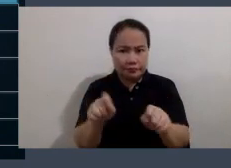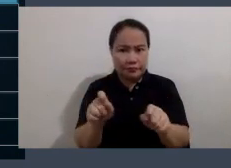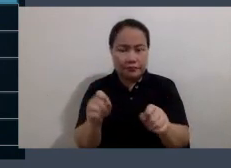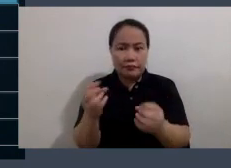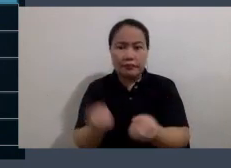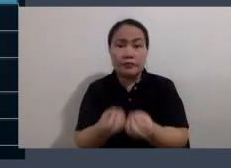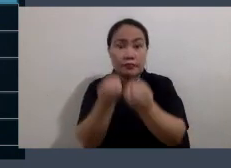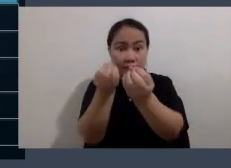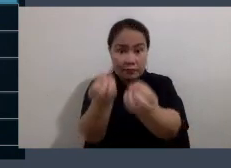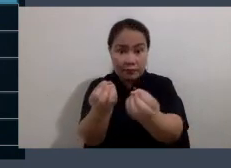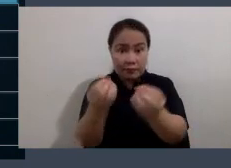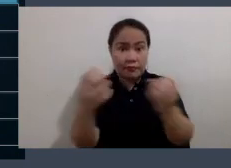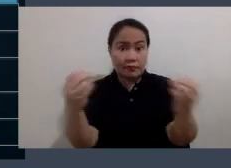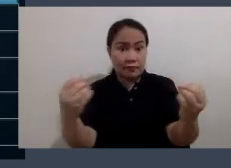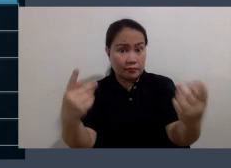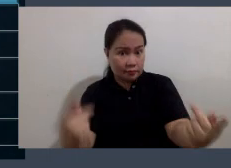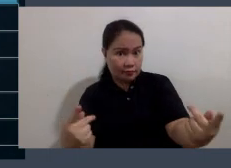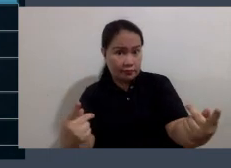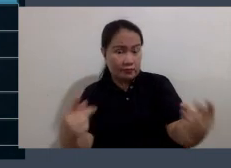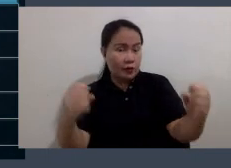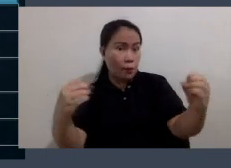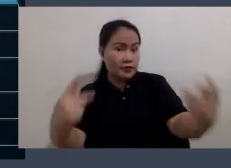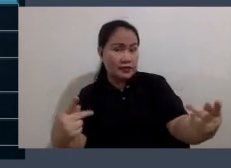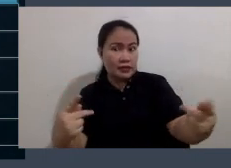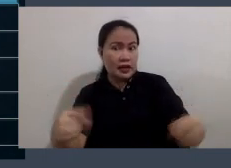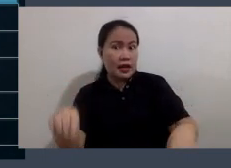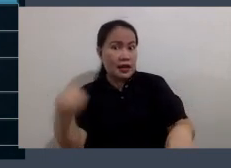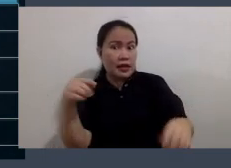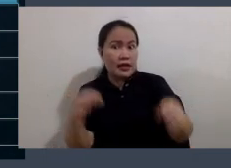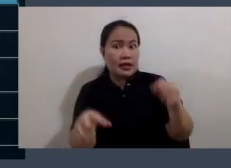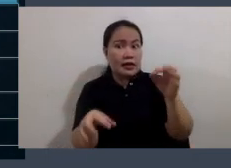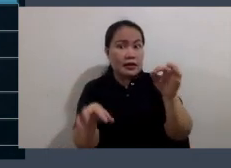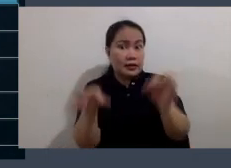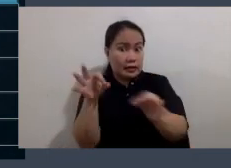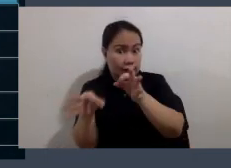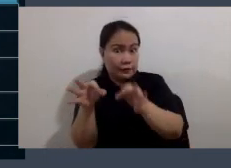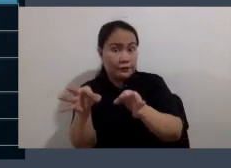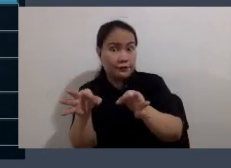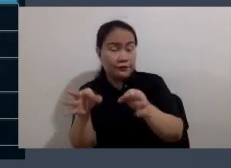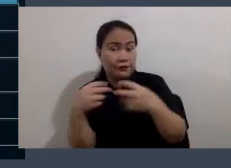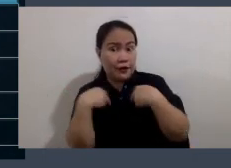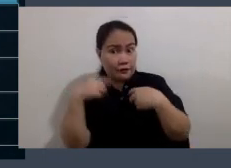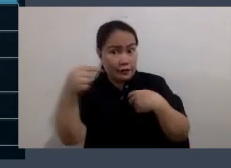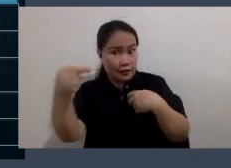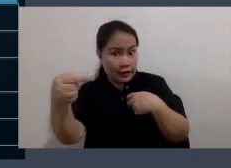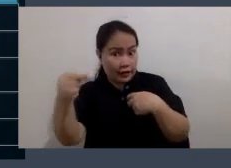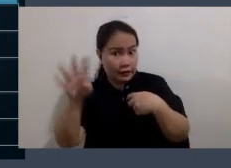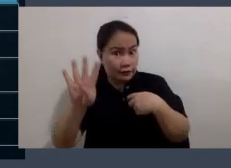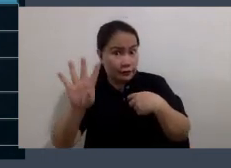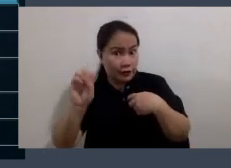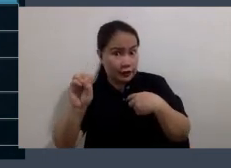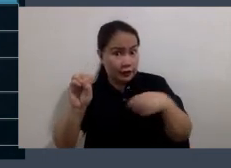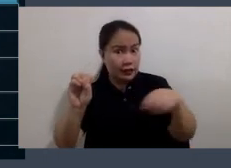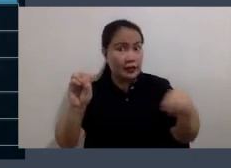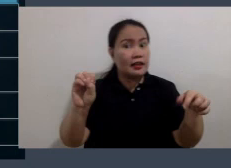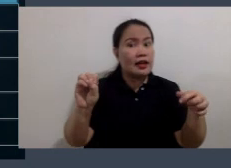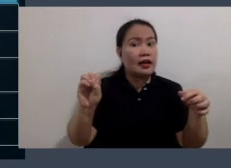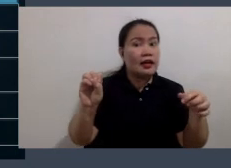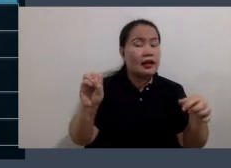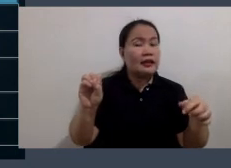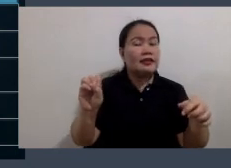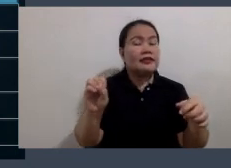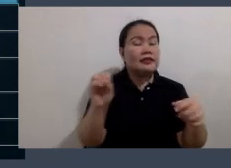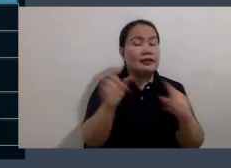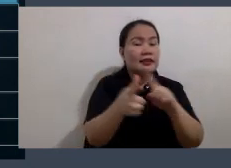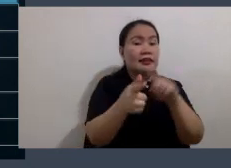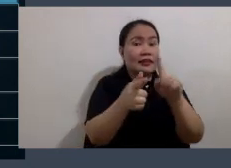give the opposite of the given situation. So, if I have here drive 40 kilometers south, then that is